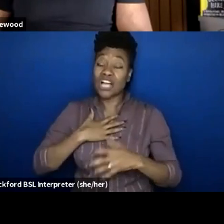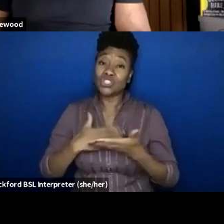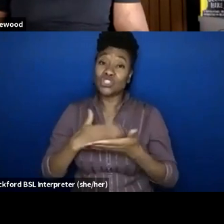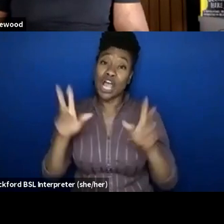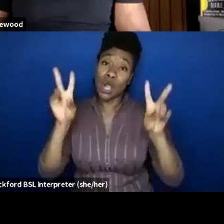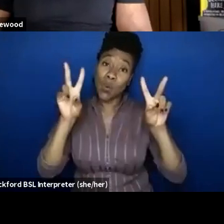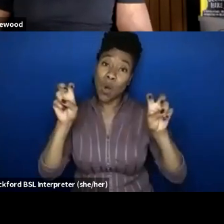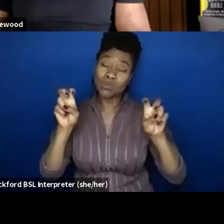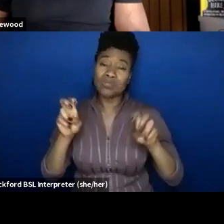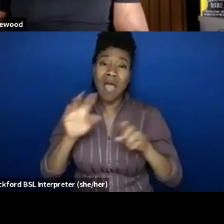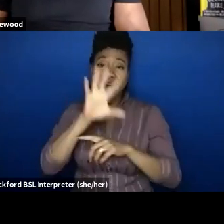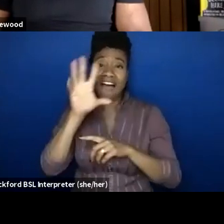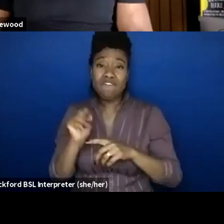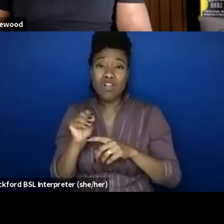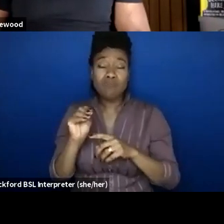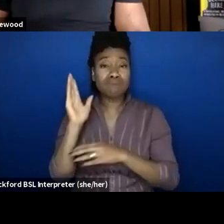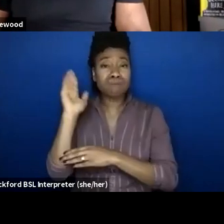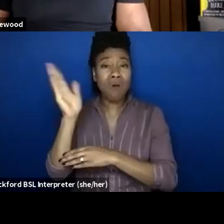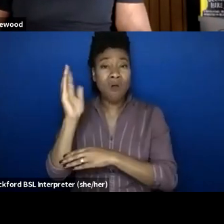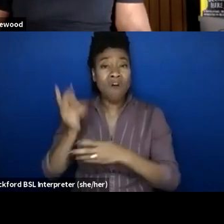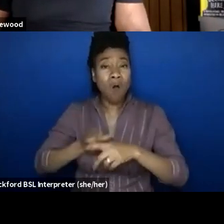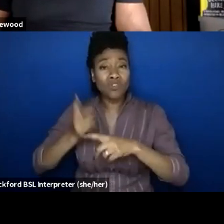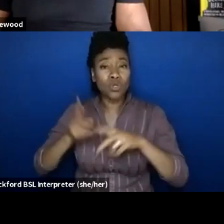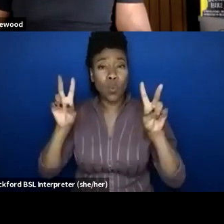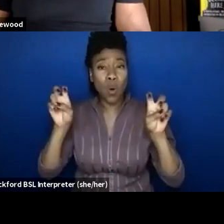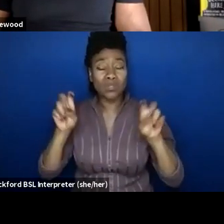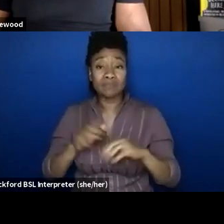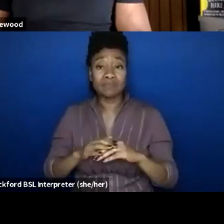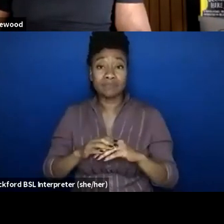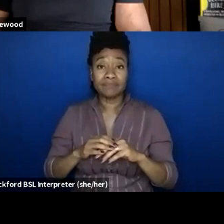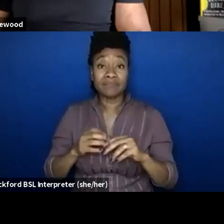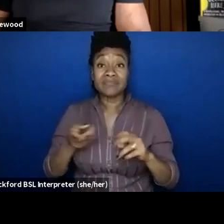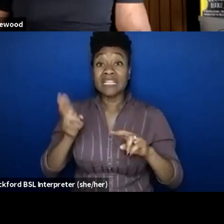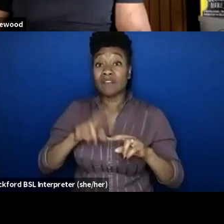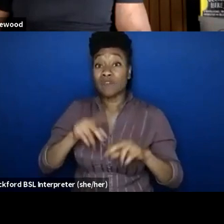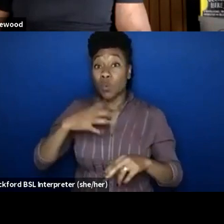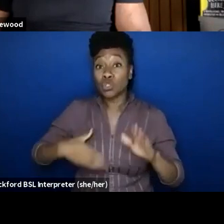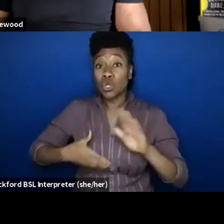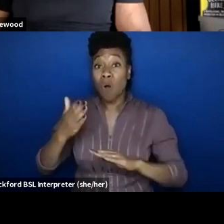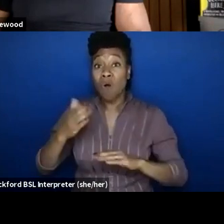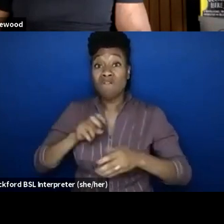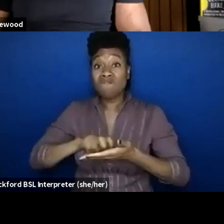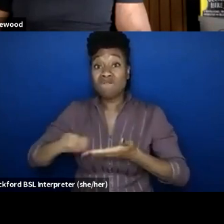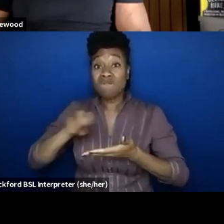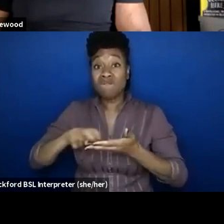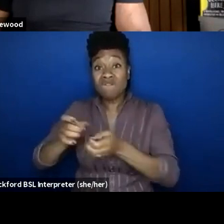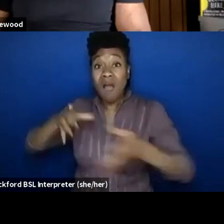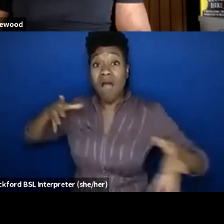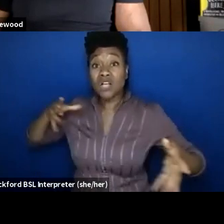oft-quoted ancient African proverb. If you want to go fast, walk alone.